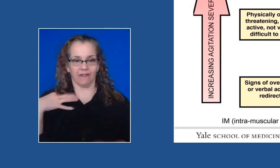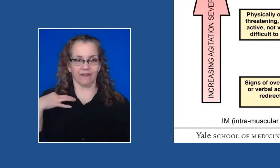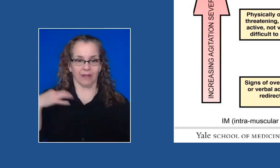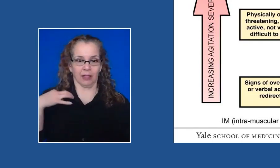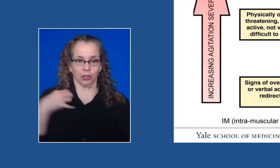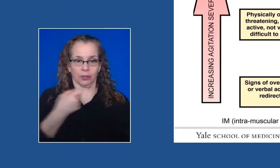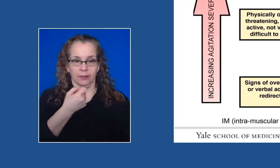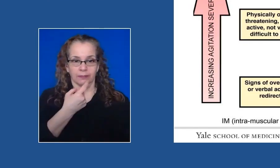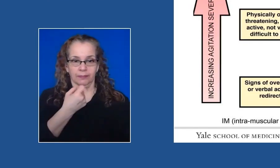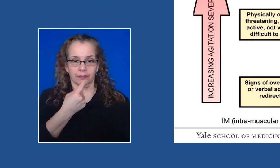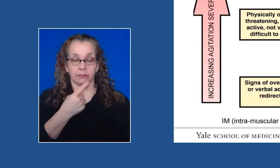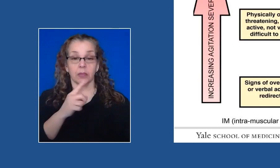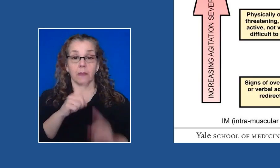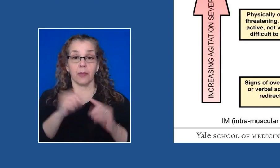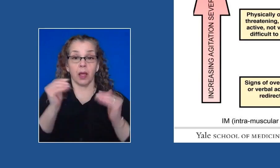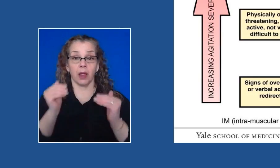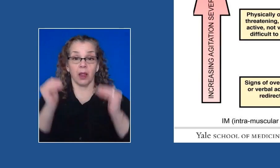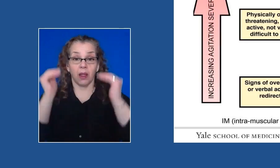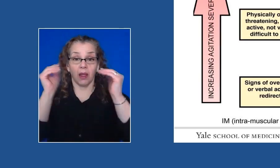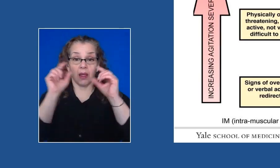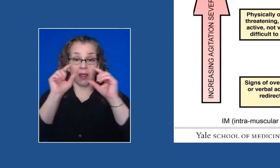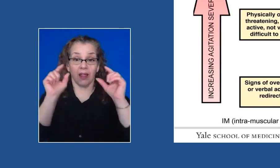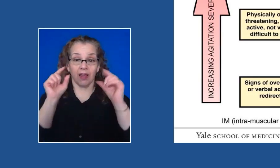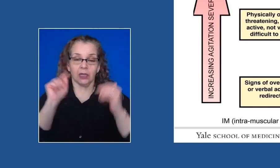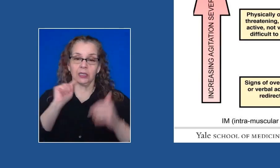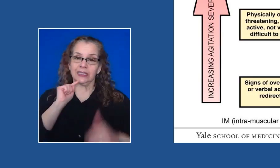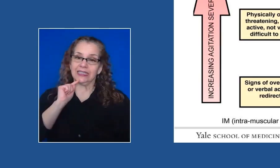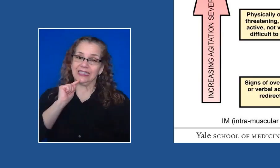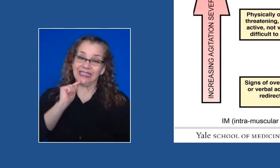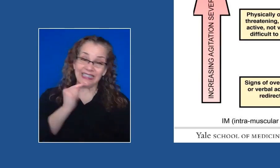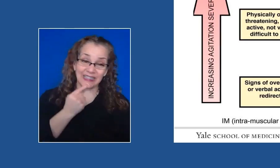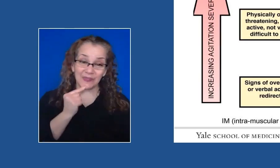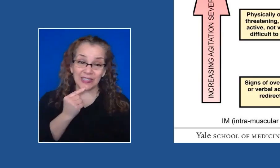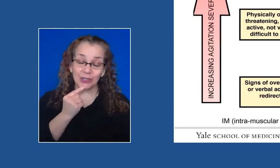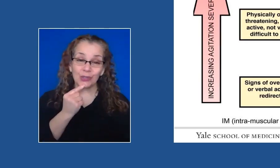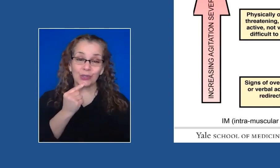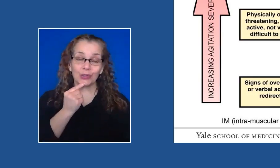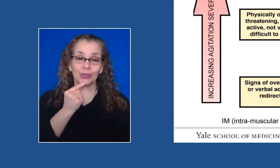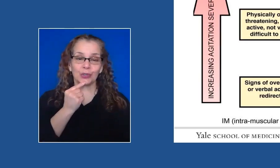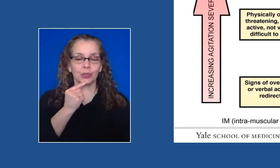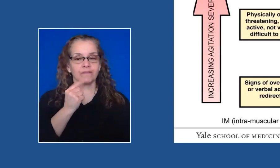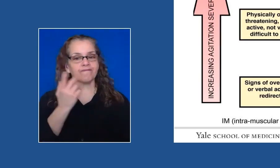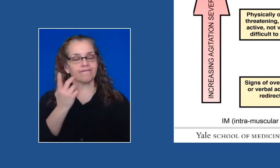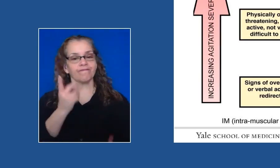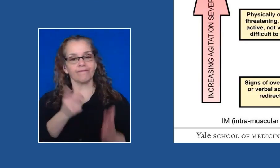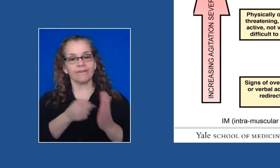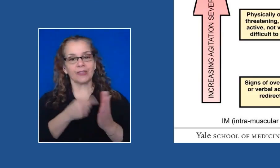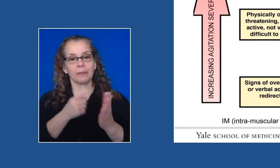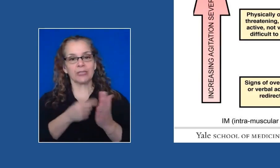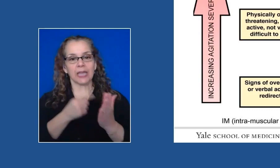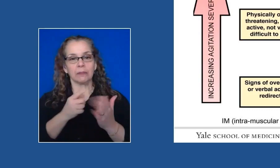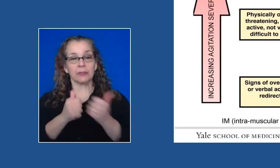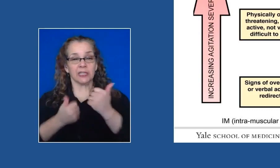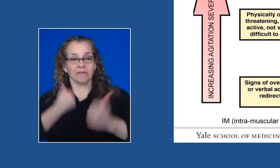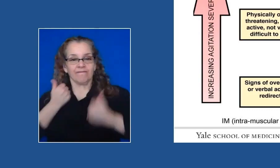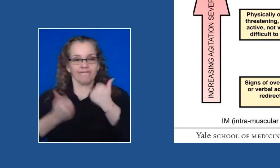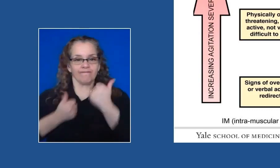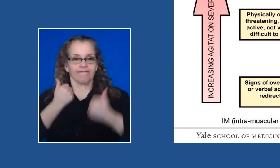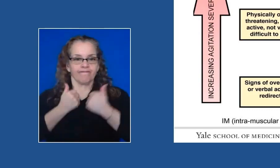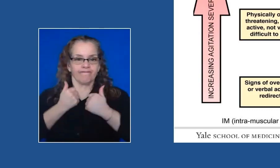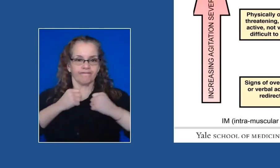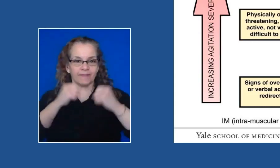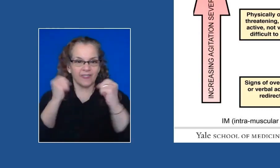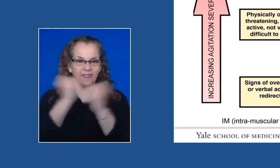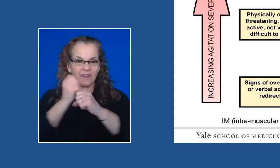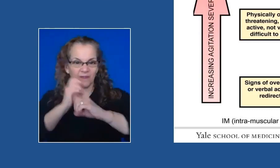get to the severe stage, where patients are severely agitated, that might get to the point where someone is physically aggressive and violent, then at